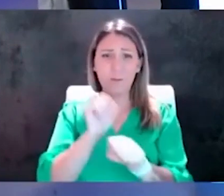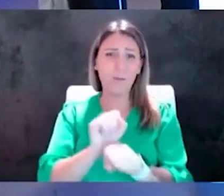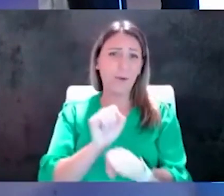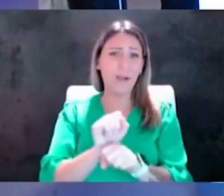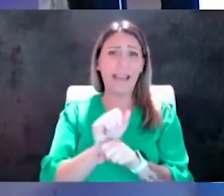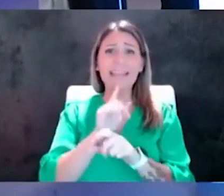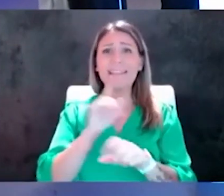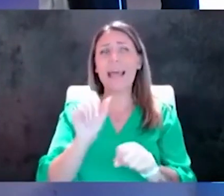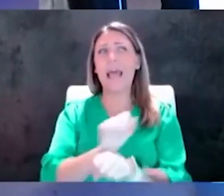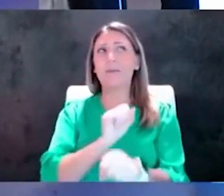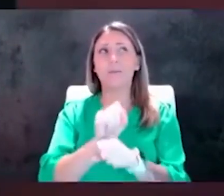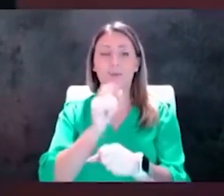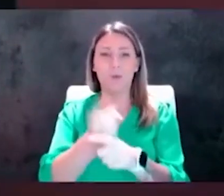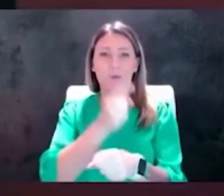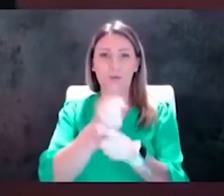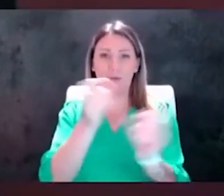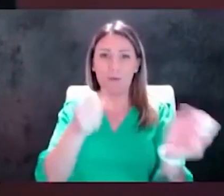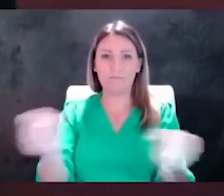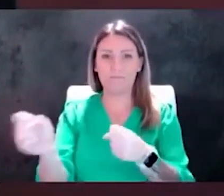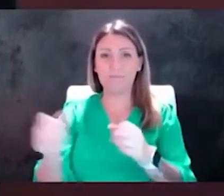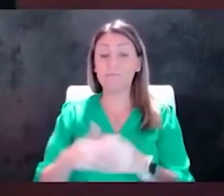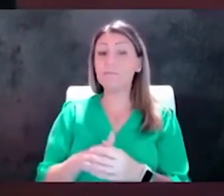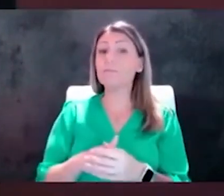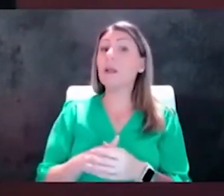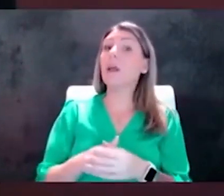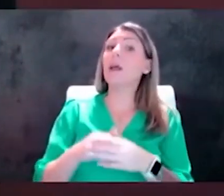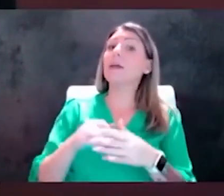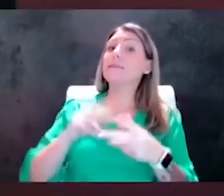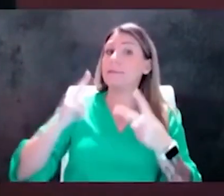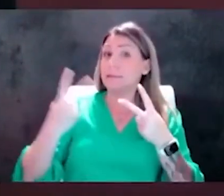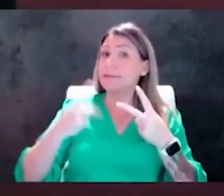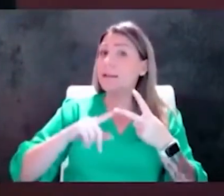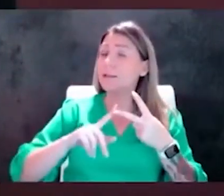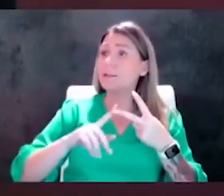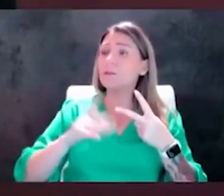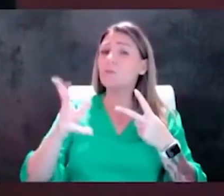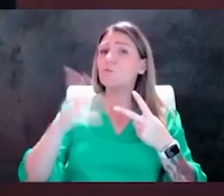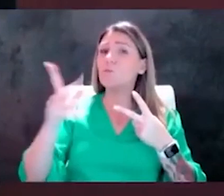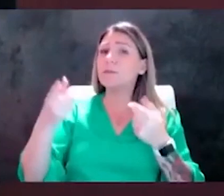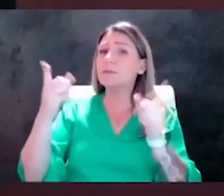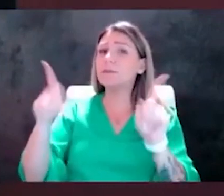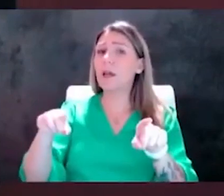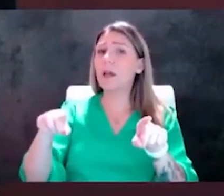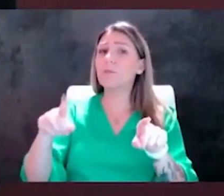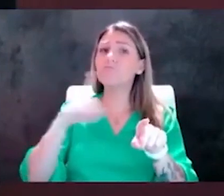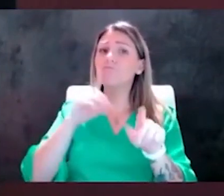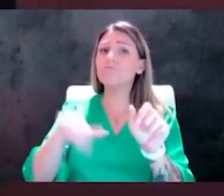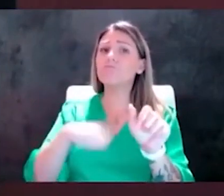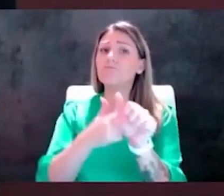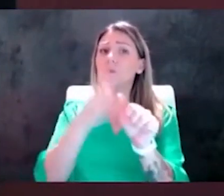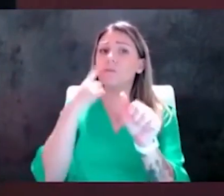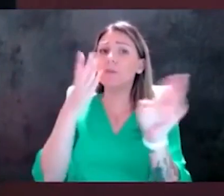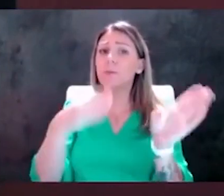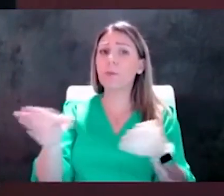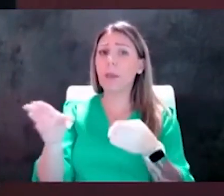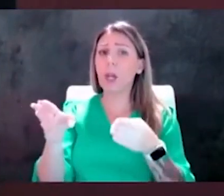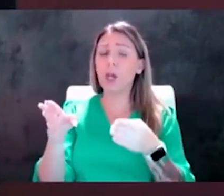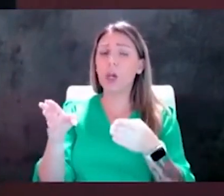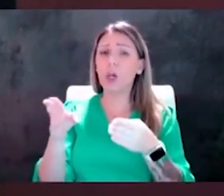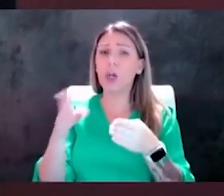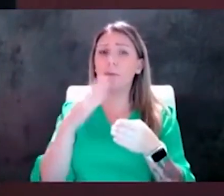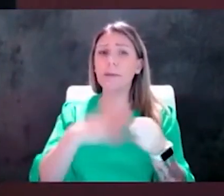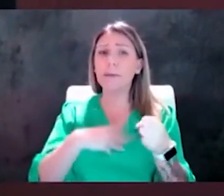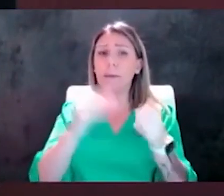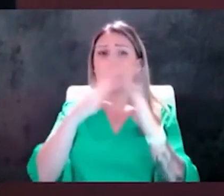strategy. Yes. And then on that note, what's being done behind the scenes to prepare for this? Because, the White House is coming out